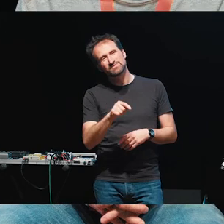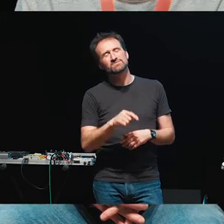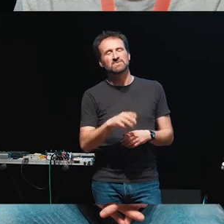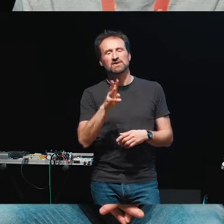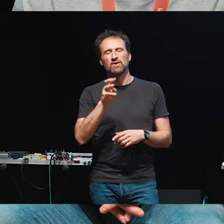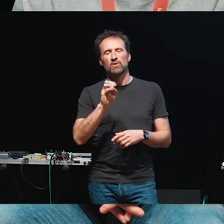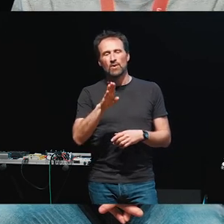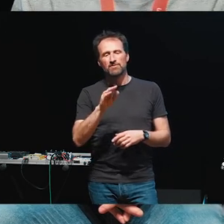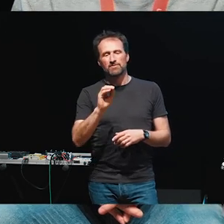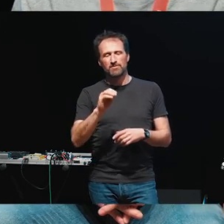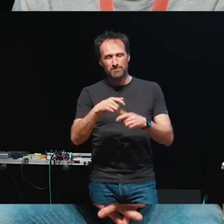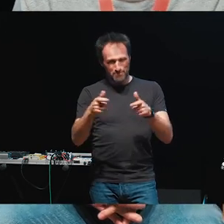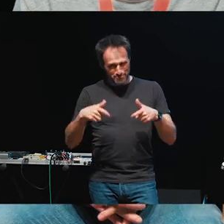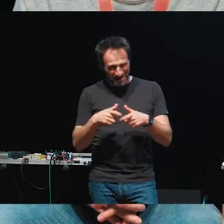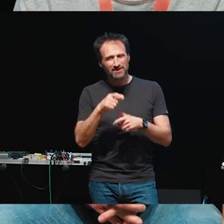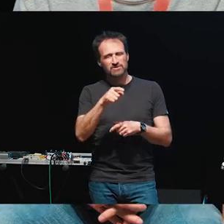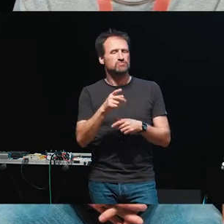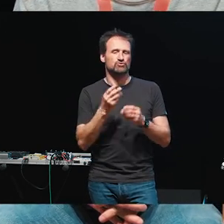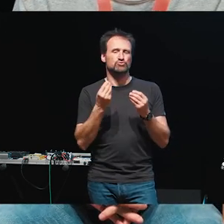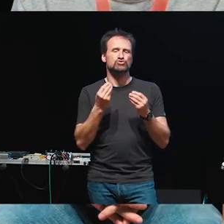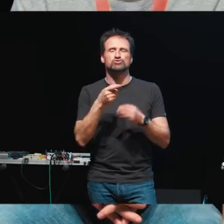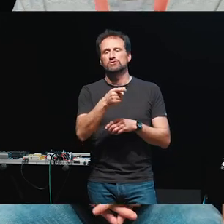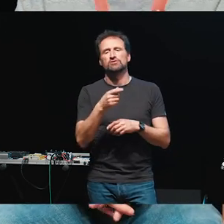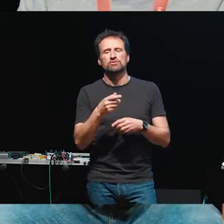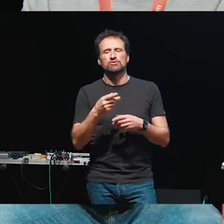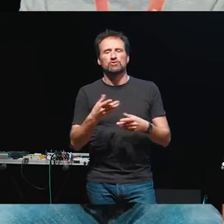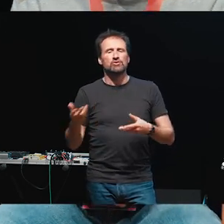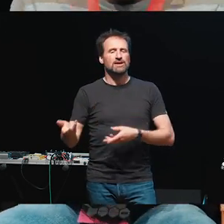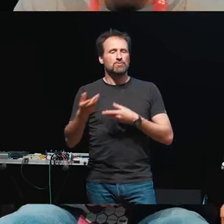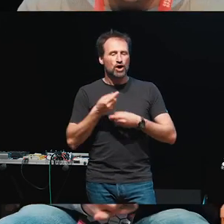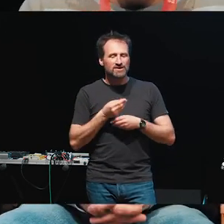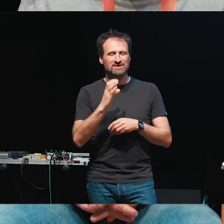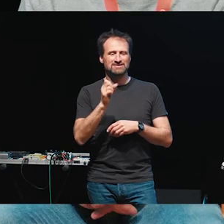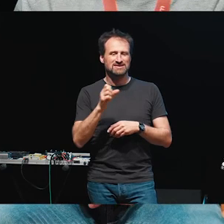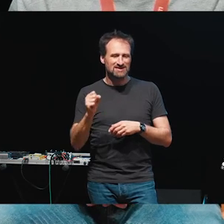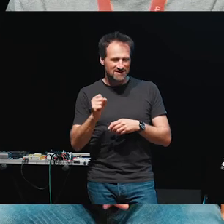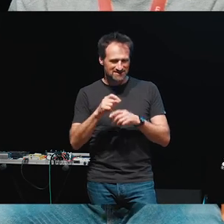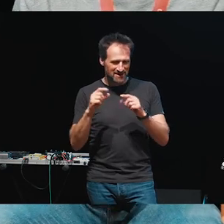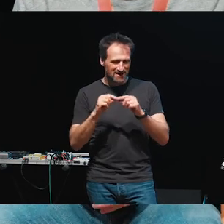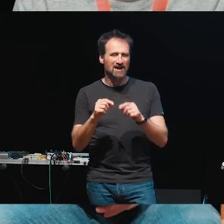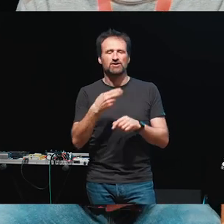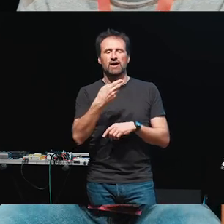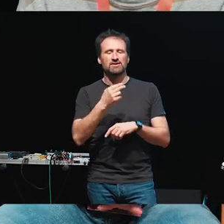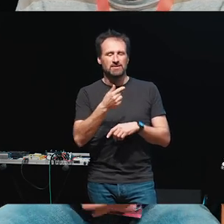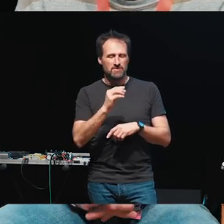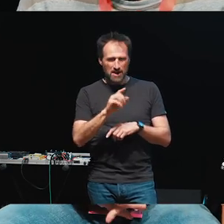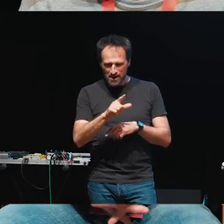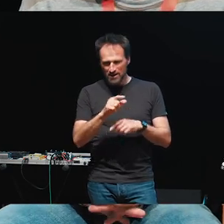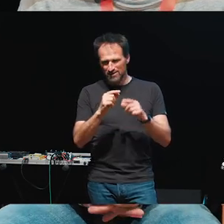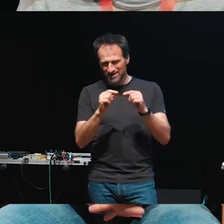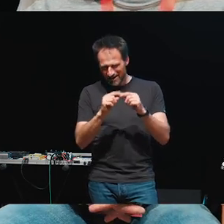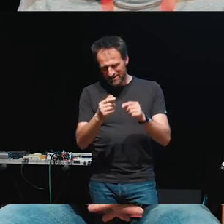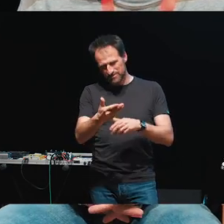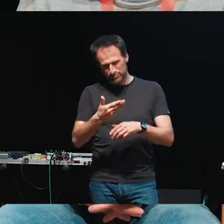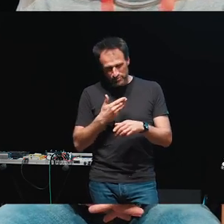So in Webpack you're used to import CSS files and HTML files, and I think it